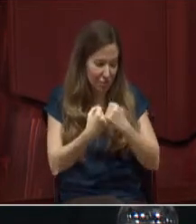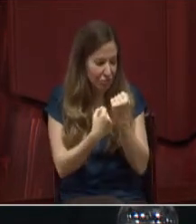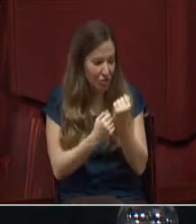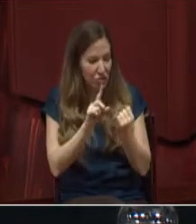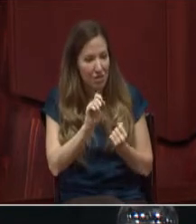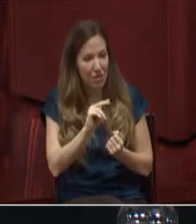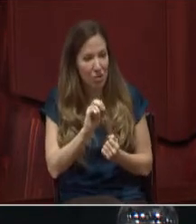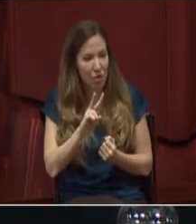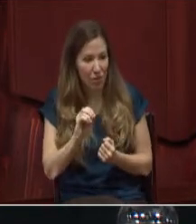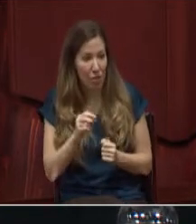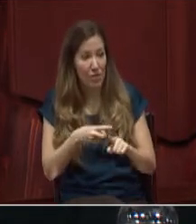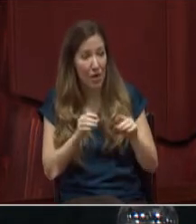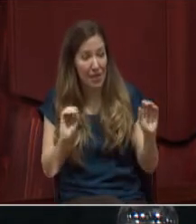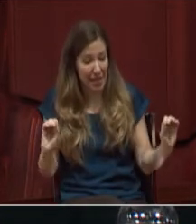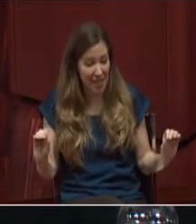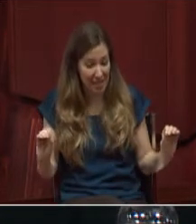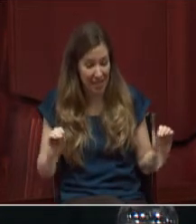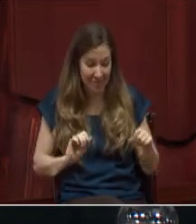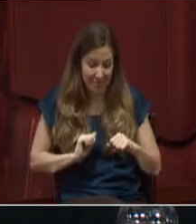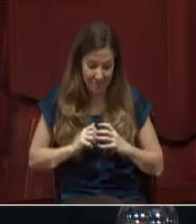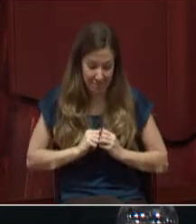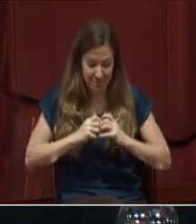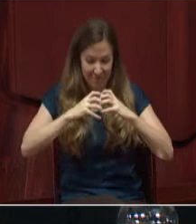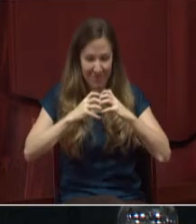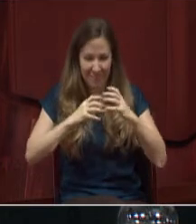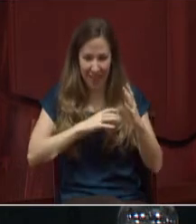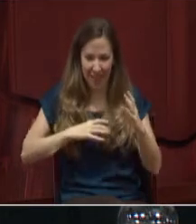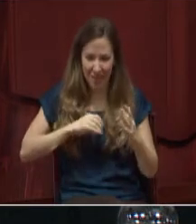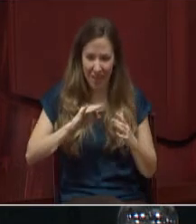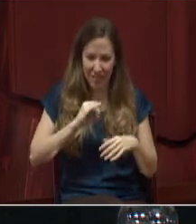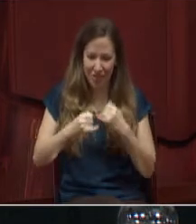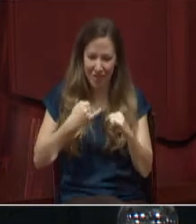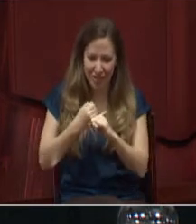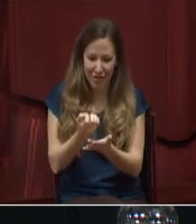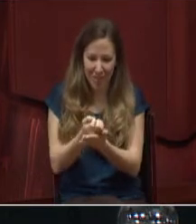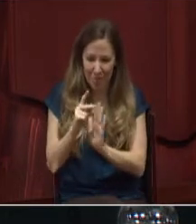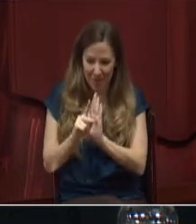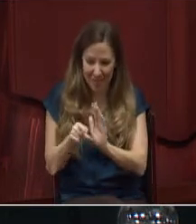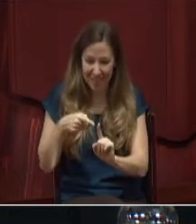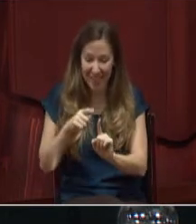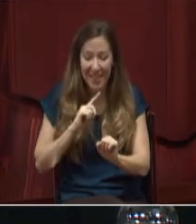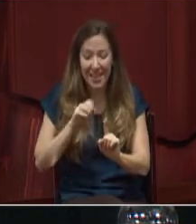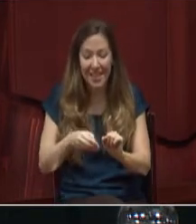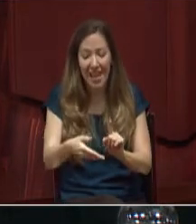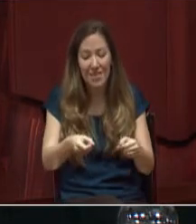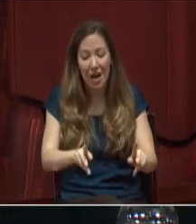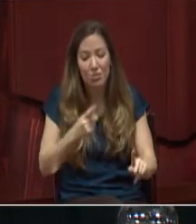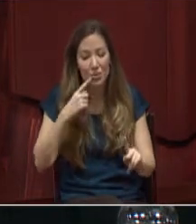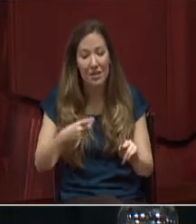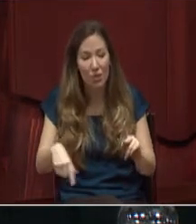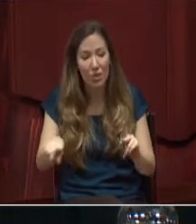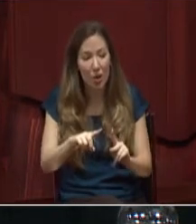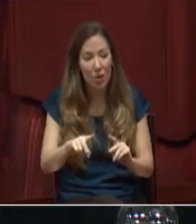from nothing, and build a Council on International Economic Policy, which gave the opportunity for those secretaries,